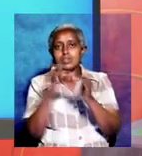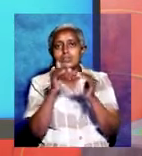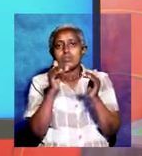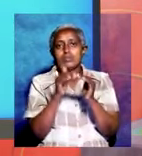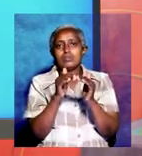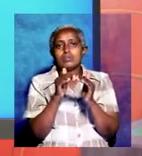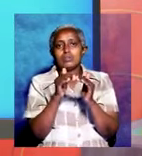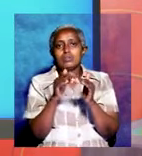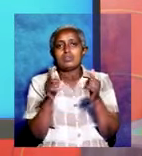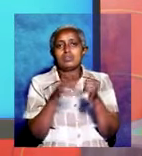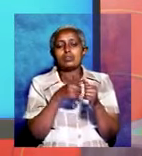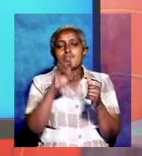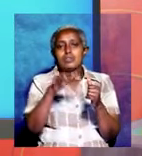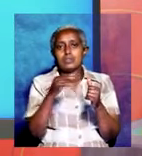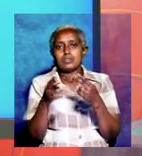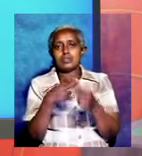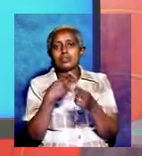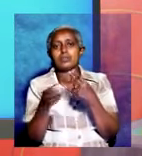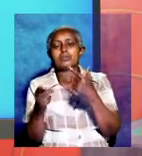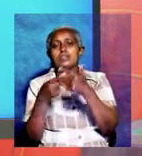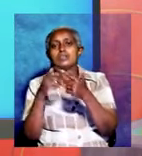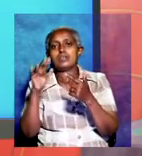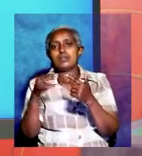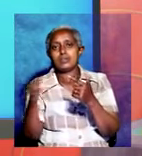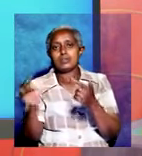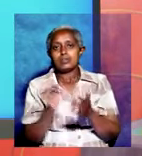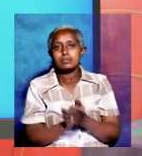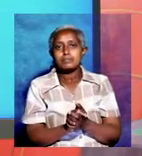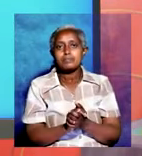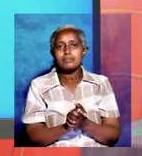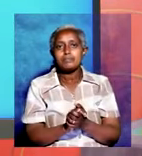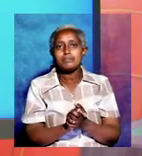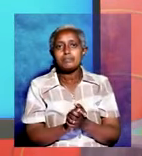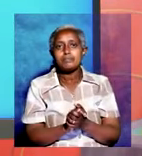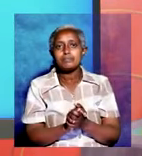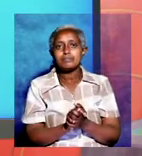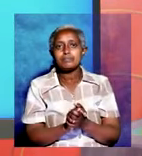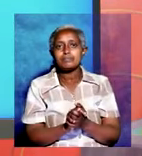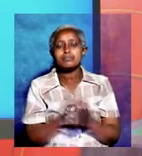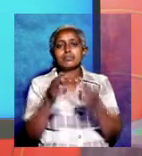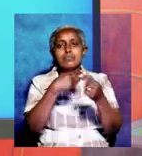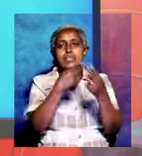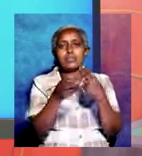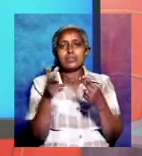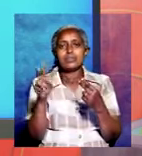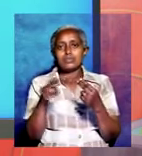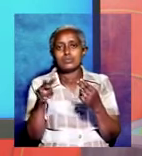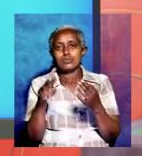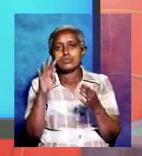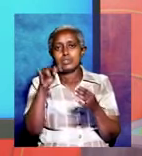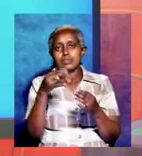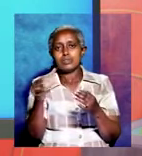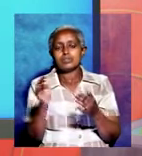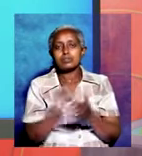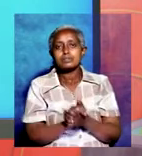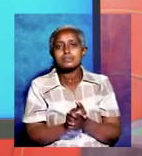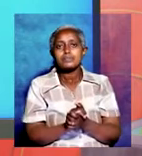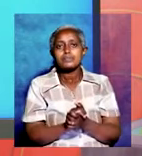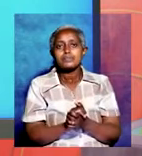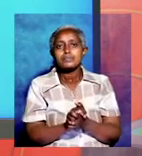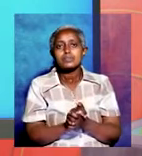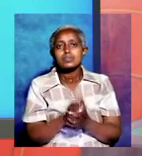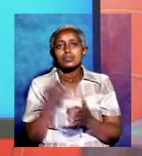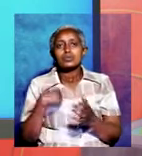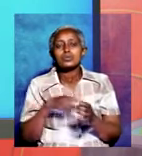to the first matrix times the second matrix. To multiply these two matrices,